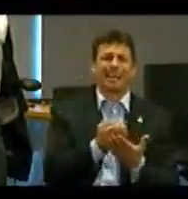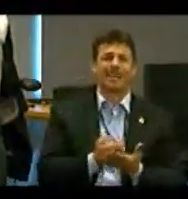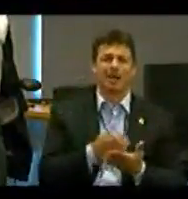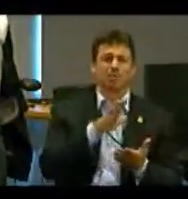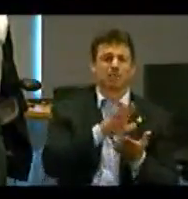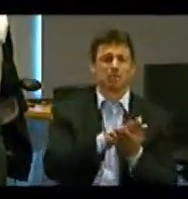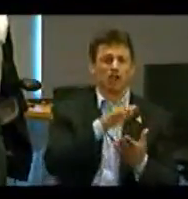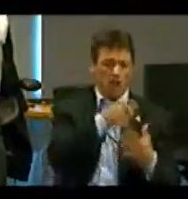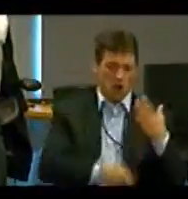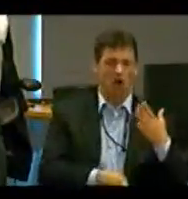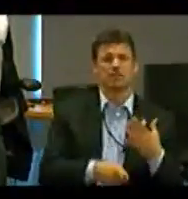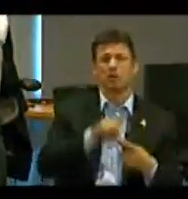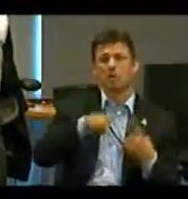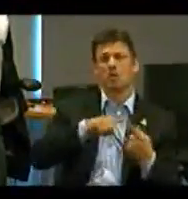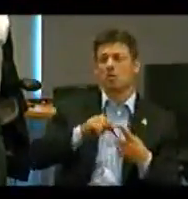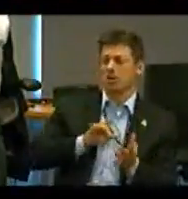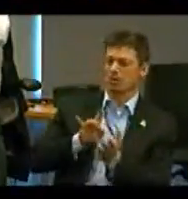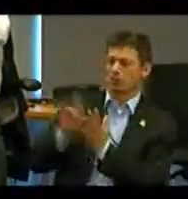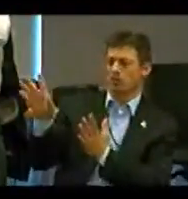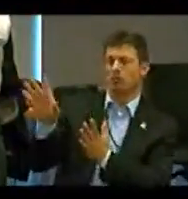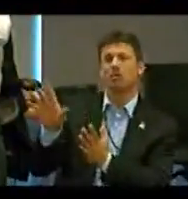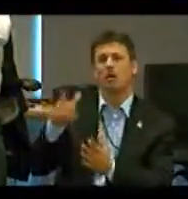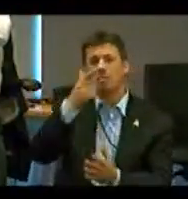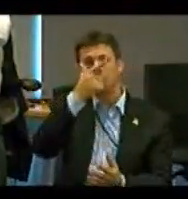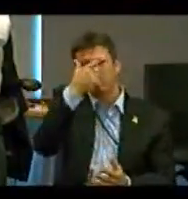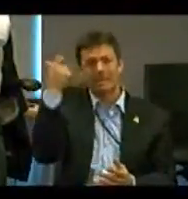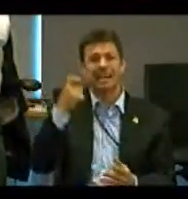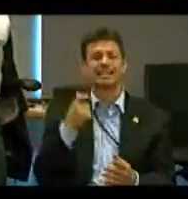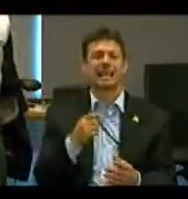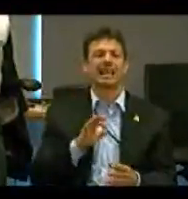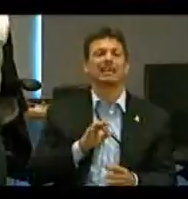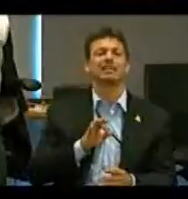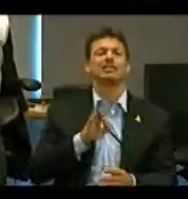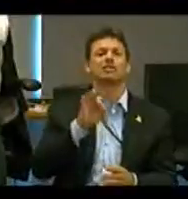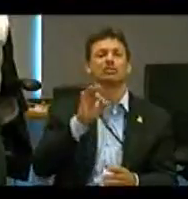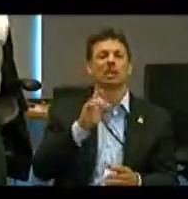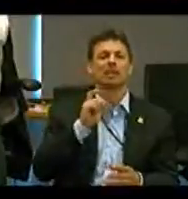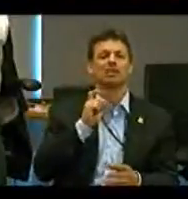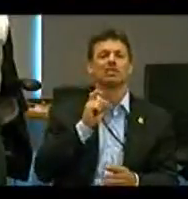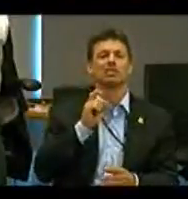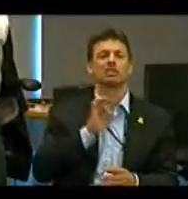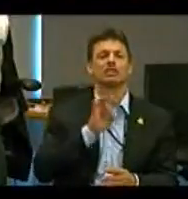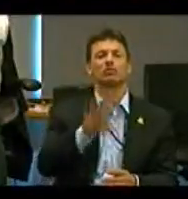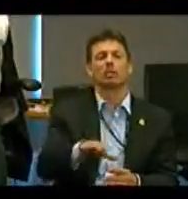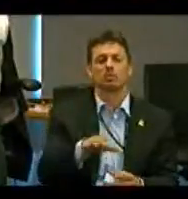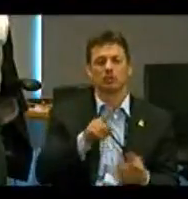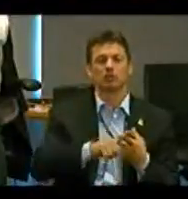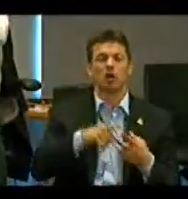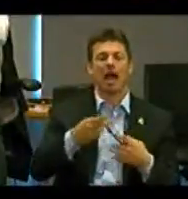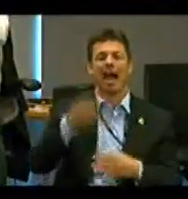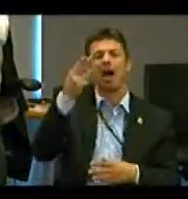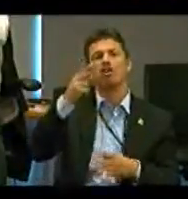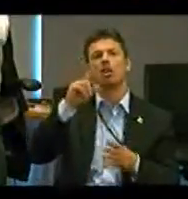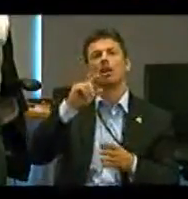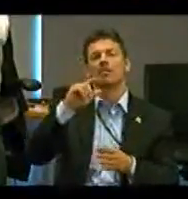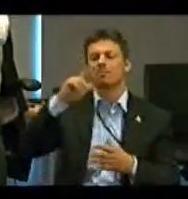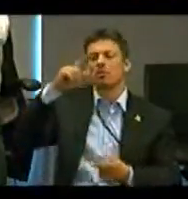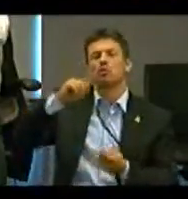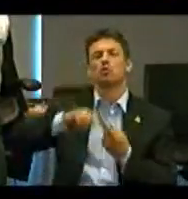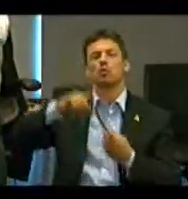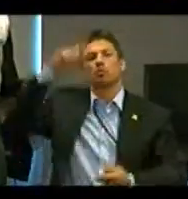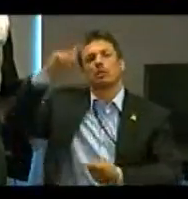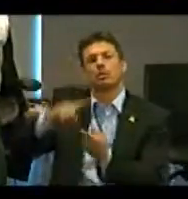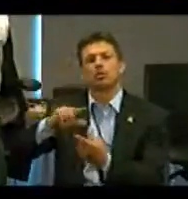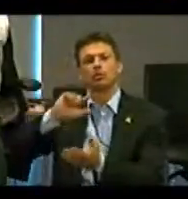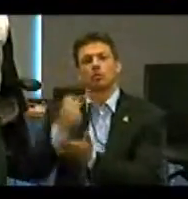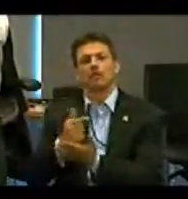out of school, because it does contribute, it predicts a much higher dropout or lower graduation rate. So So to answer your